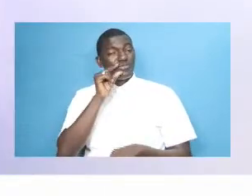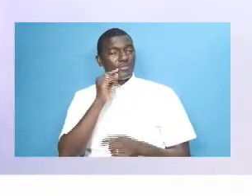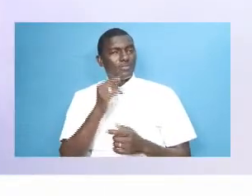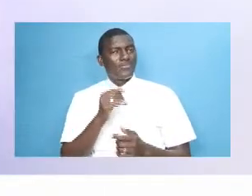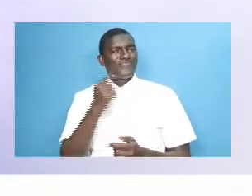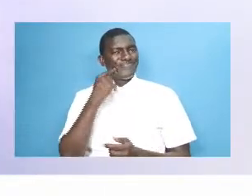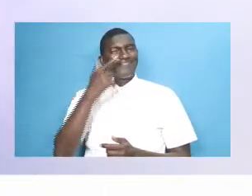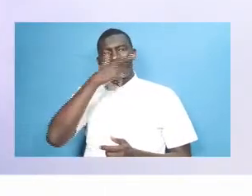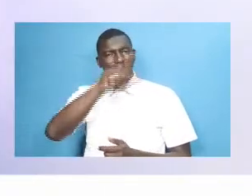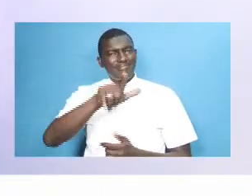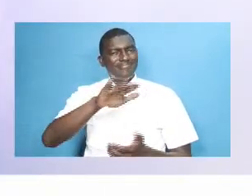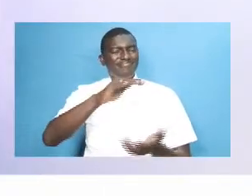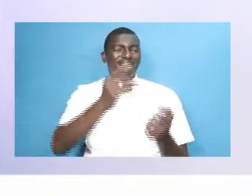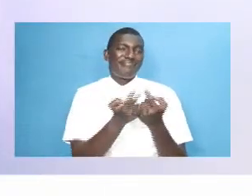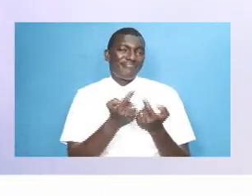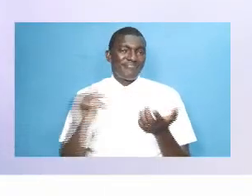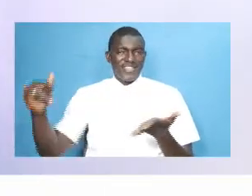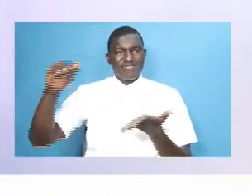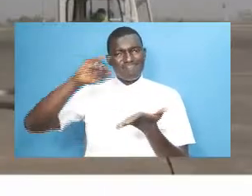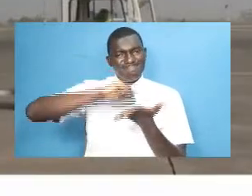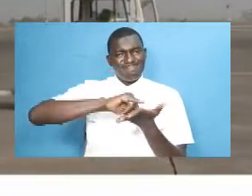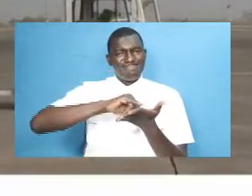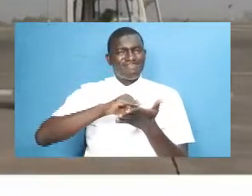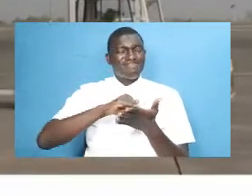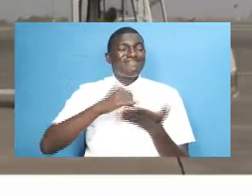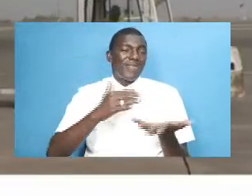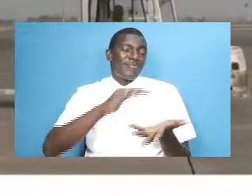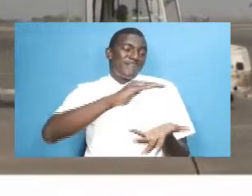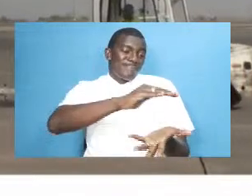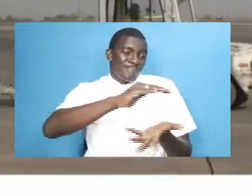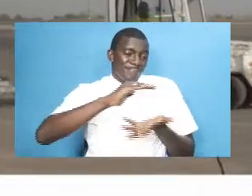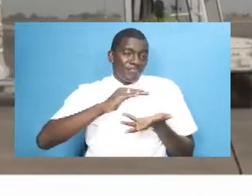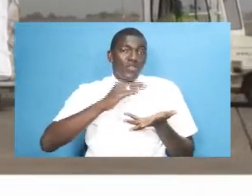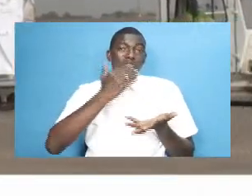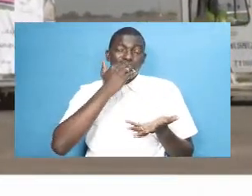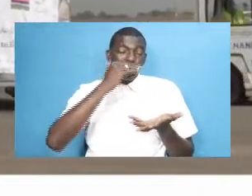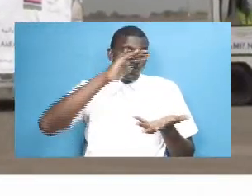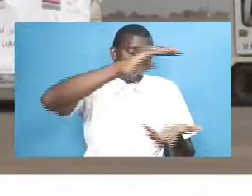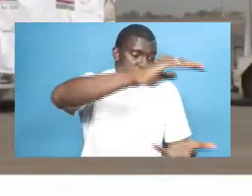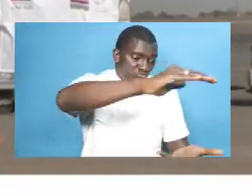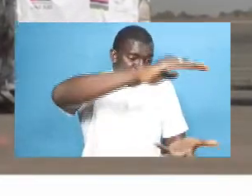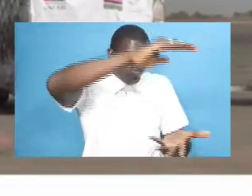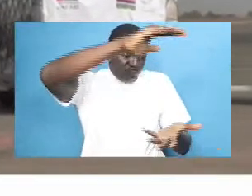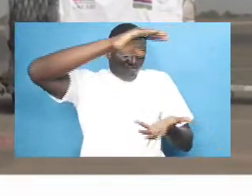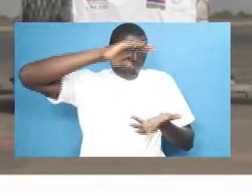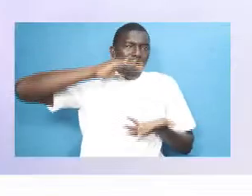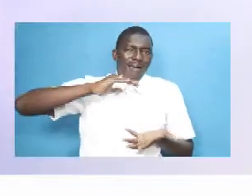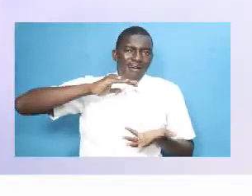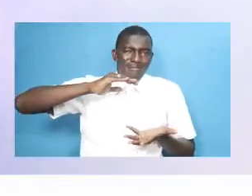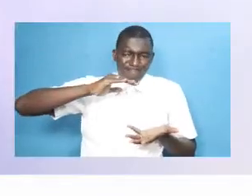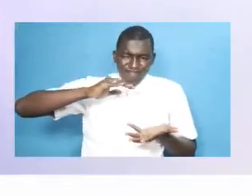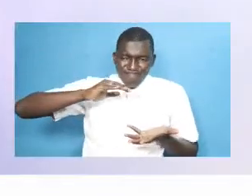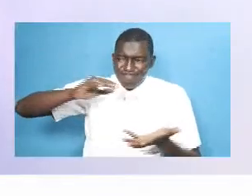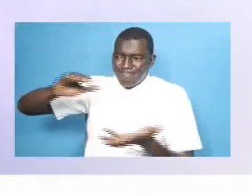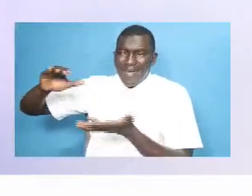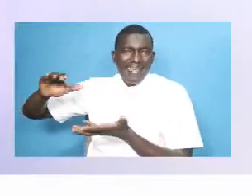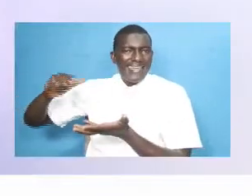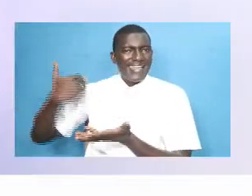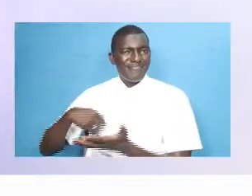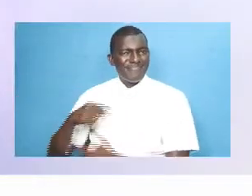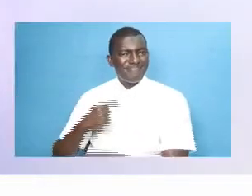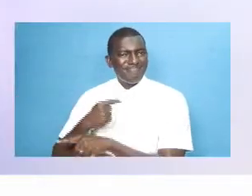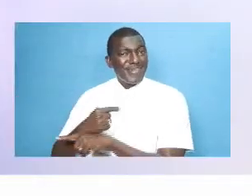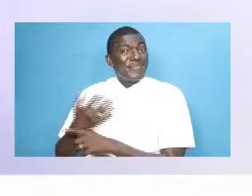witnessing the handover of assorted food items from UAE to the people of this country. The focus of